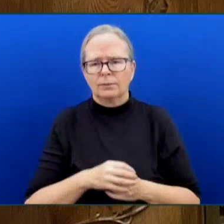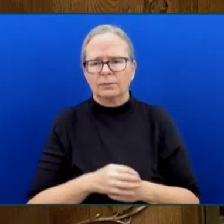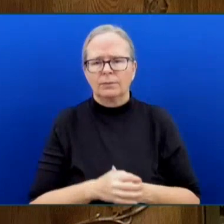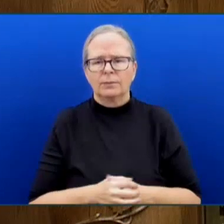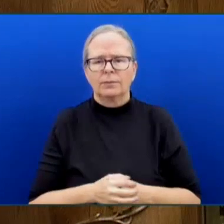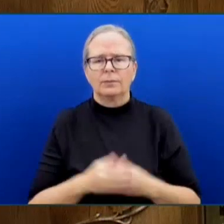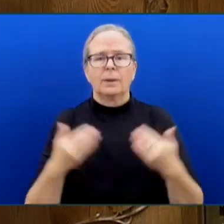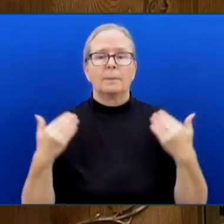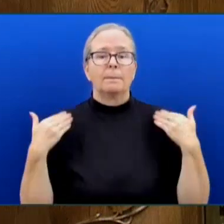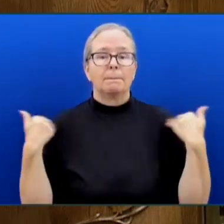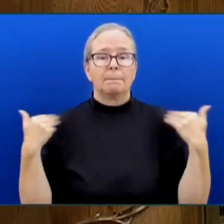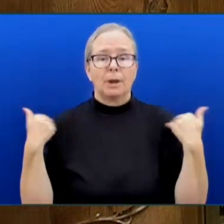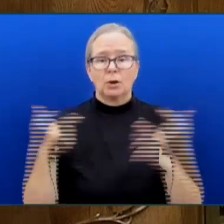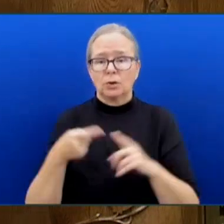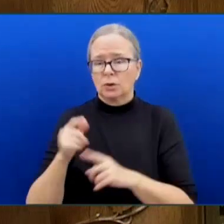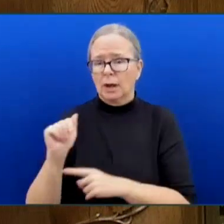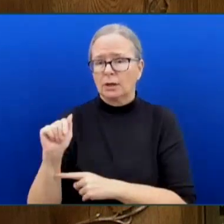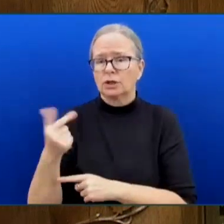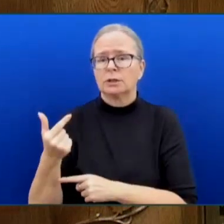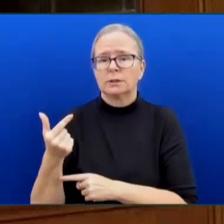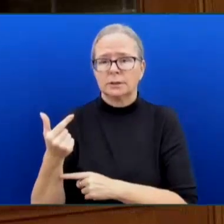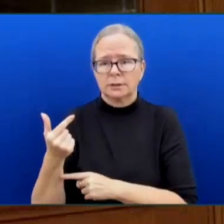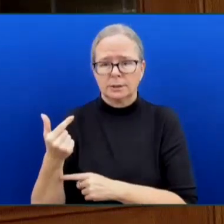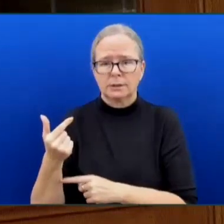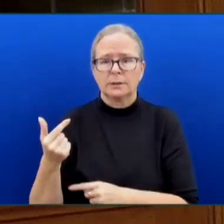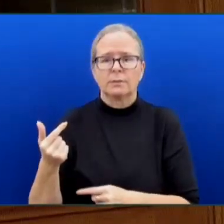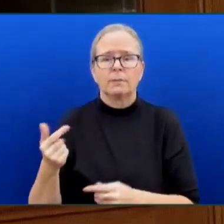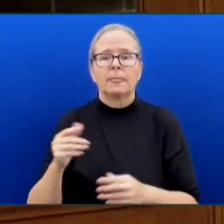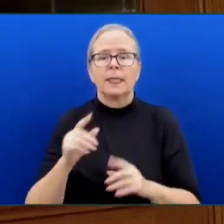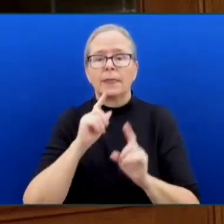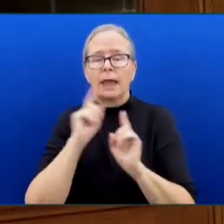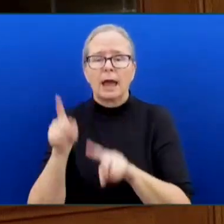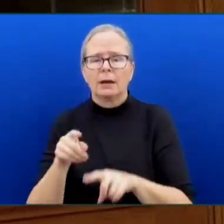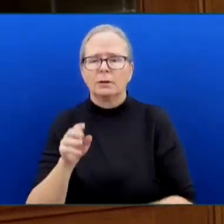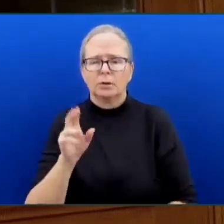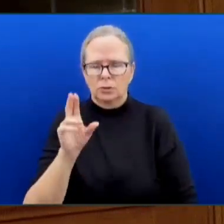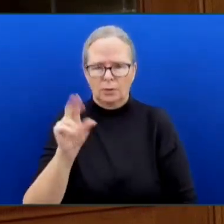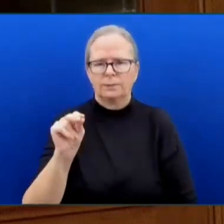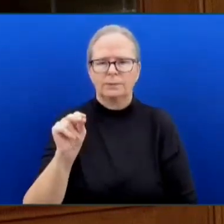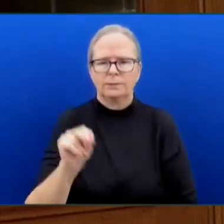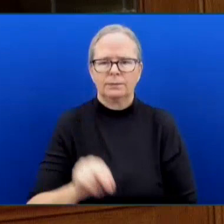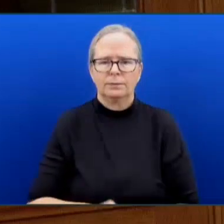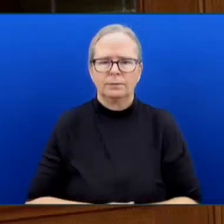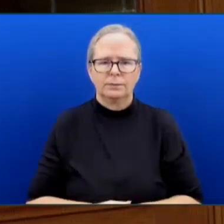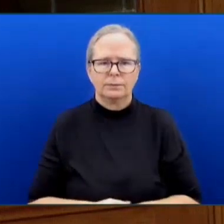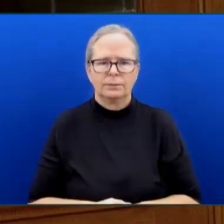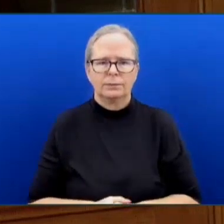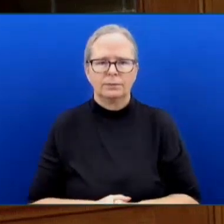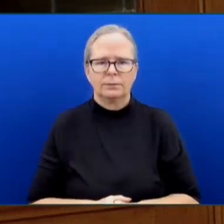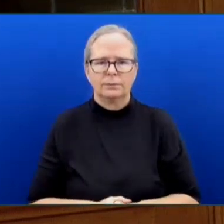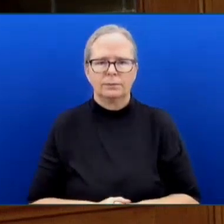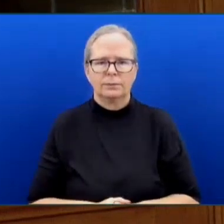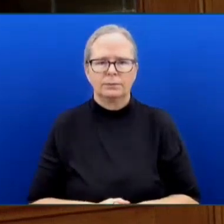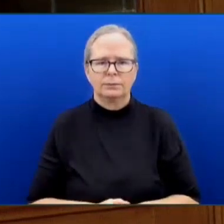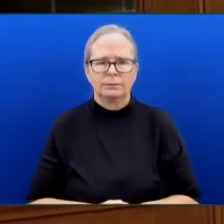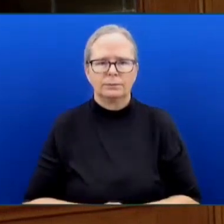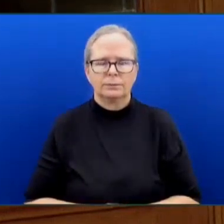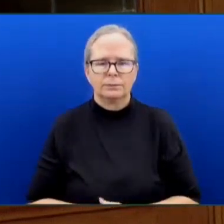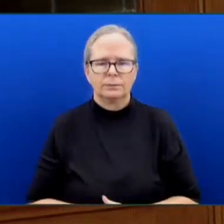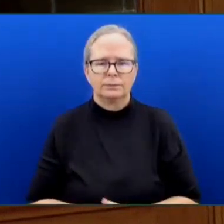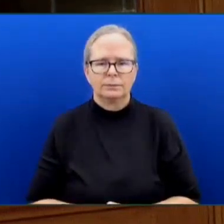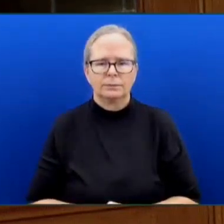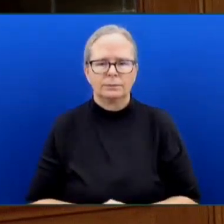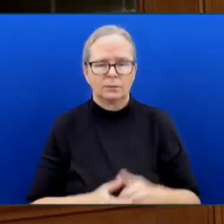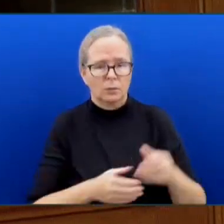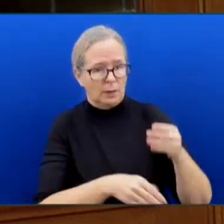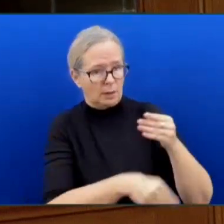Member supplemental. Thank you, Mr. Speaker. This NDP Premier isn't just bullying Surrey